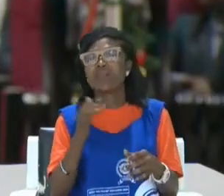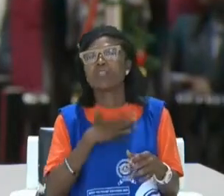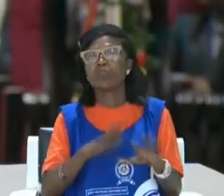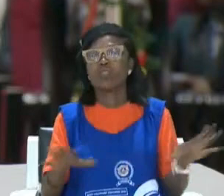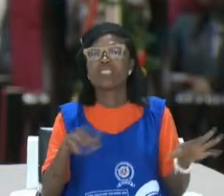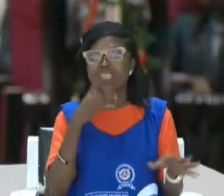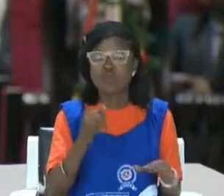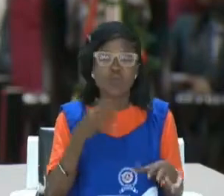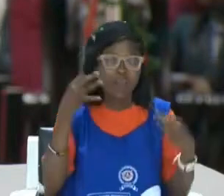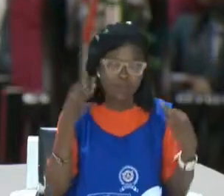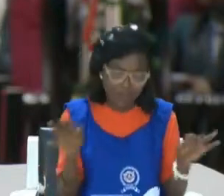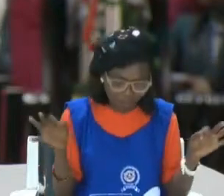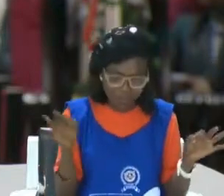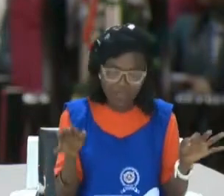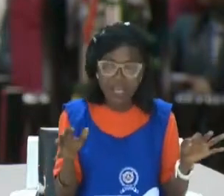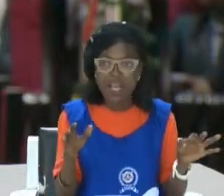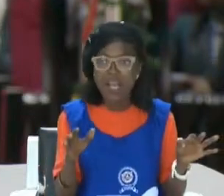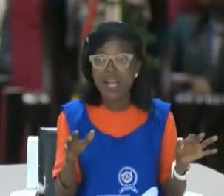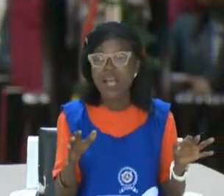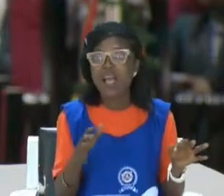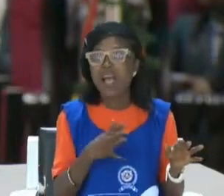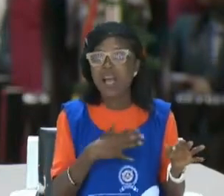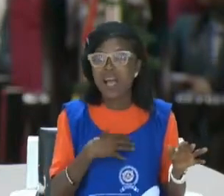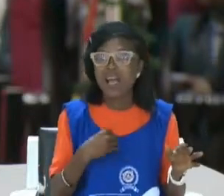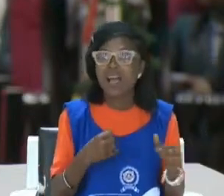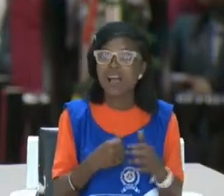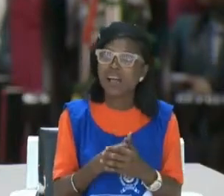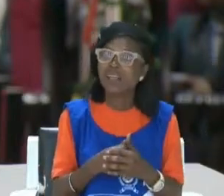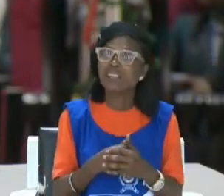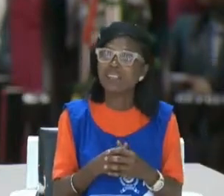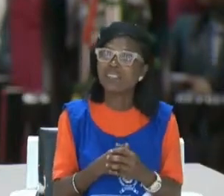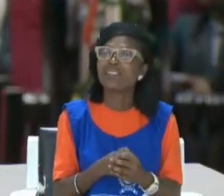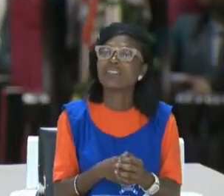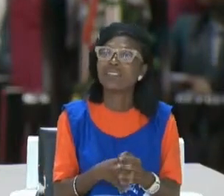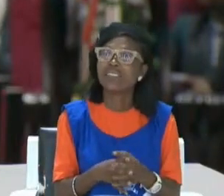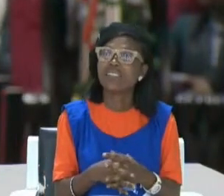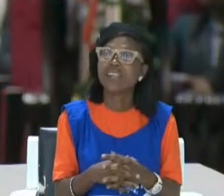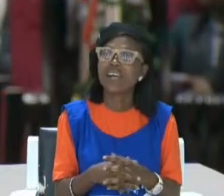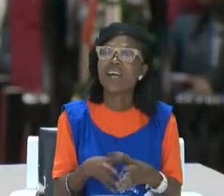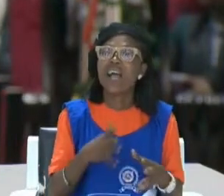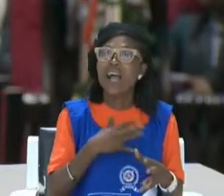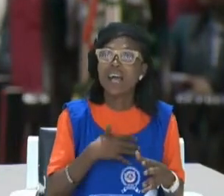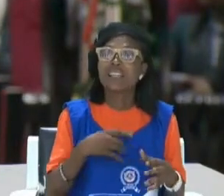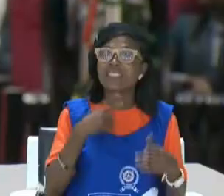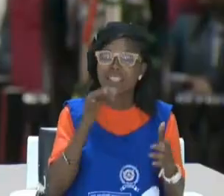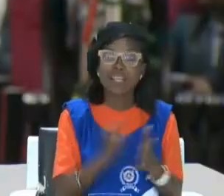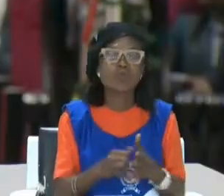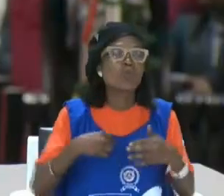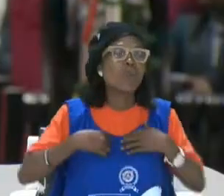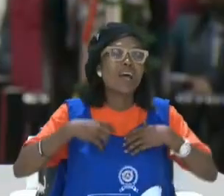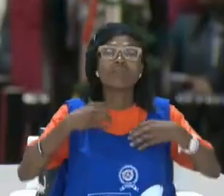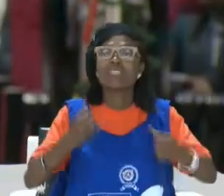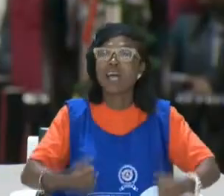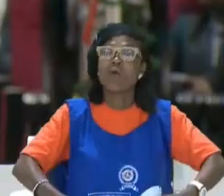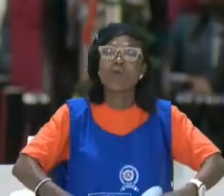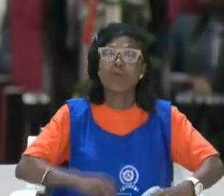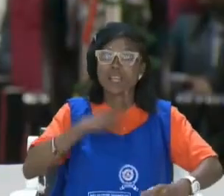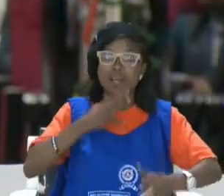And then we build what we now call the old auditorium. And they said, now we have arrived.